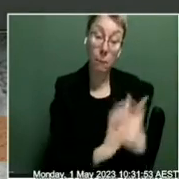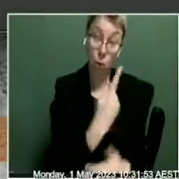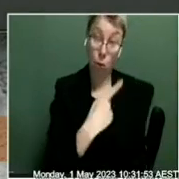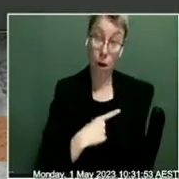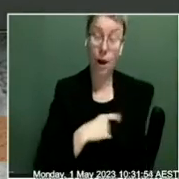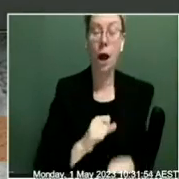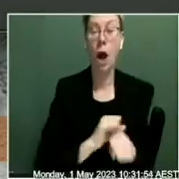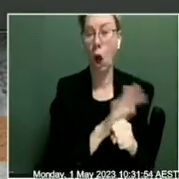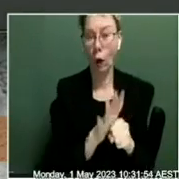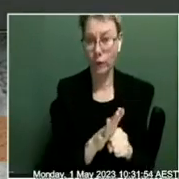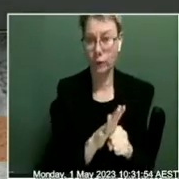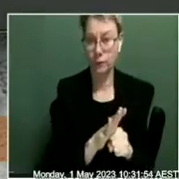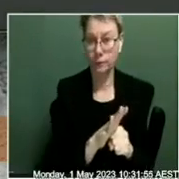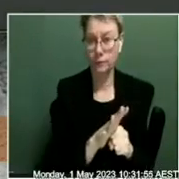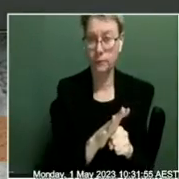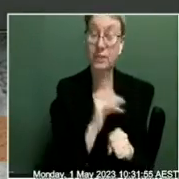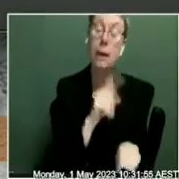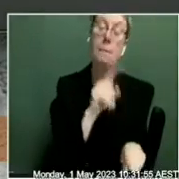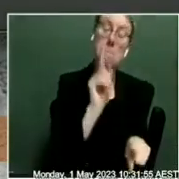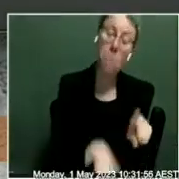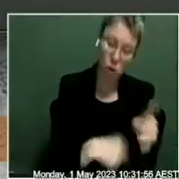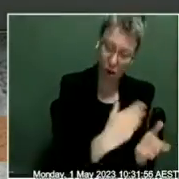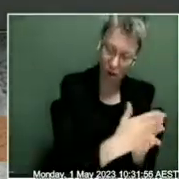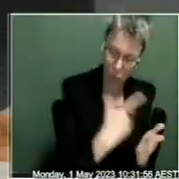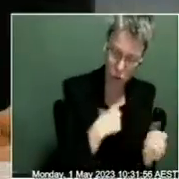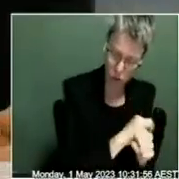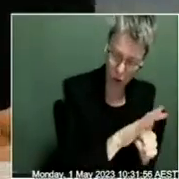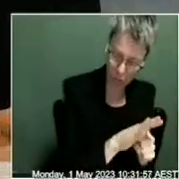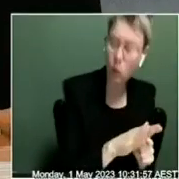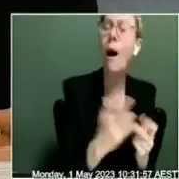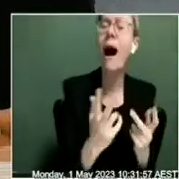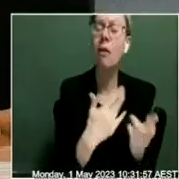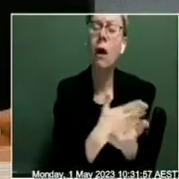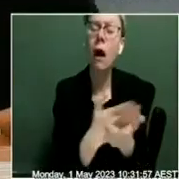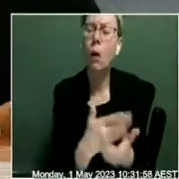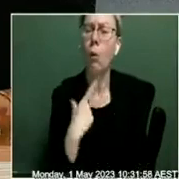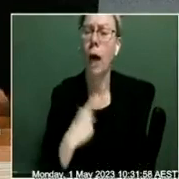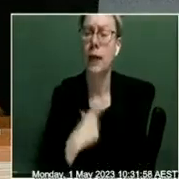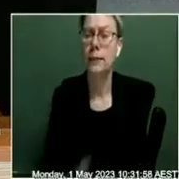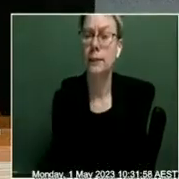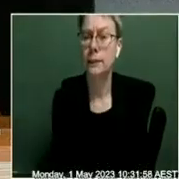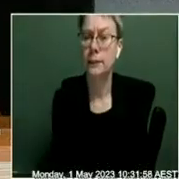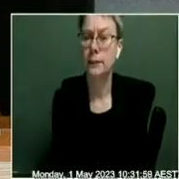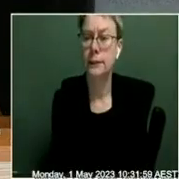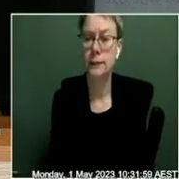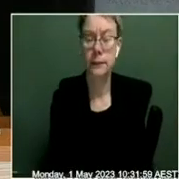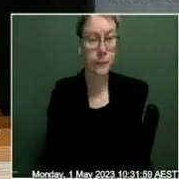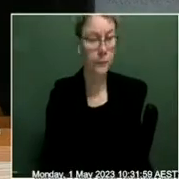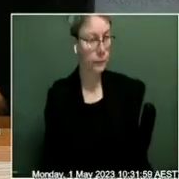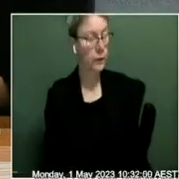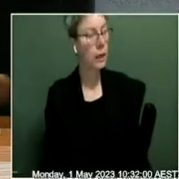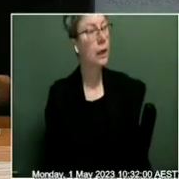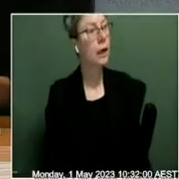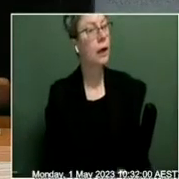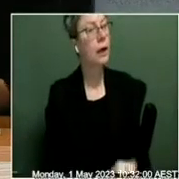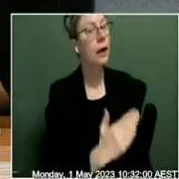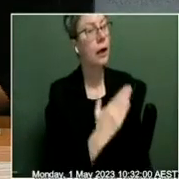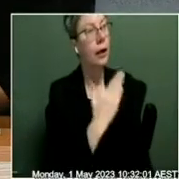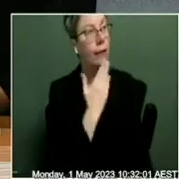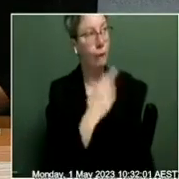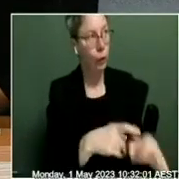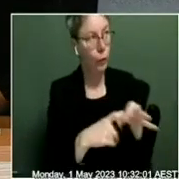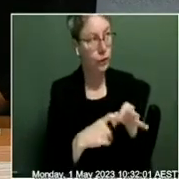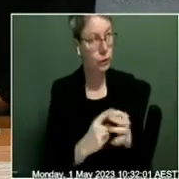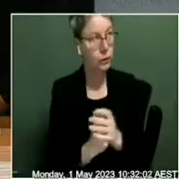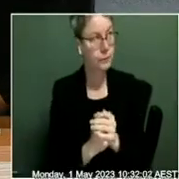Thank you for the question. It's definitely the case that the COVID-19 pandemic has contributed